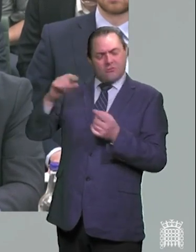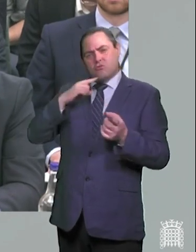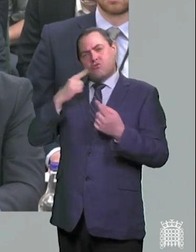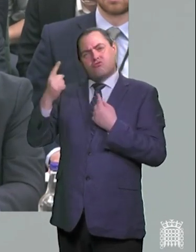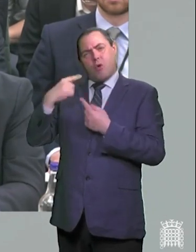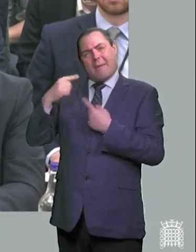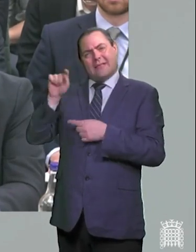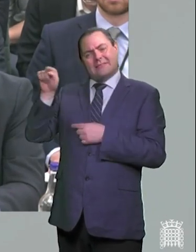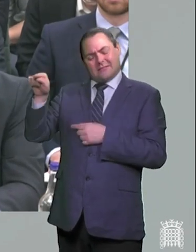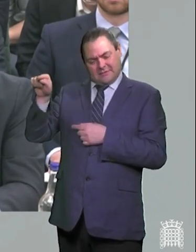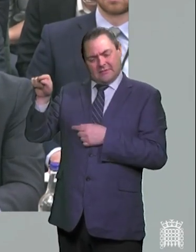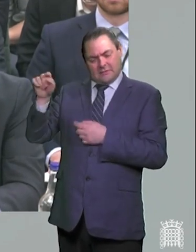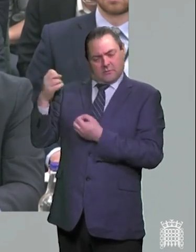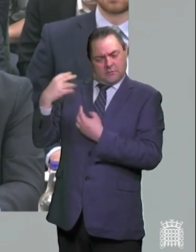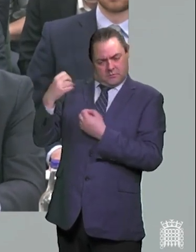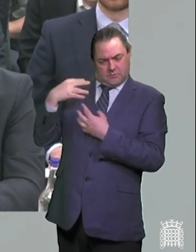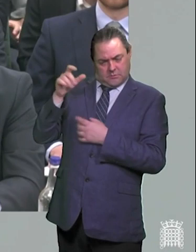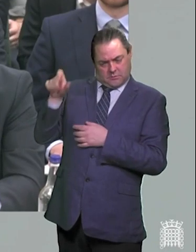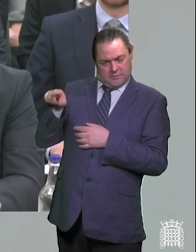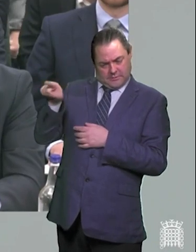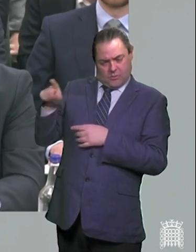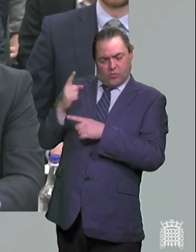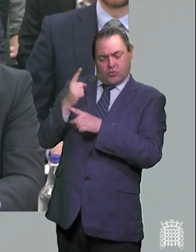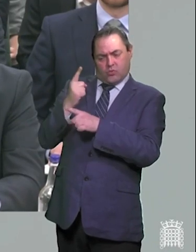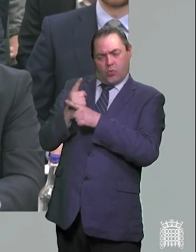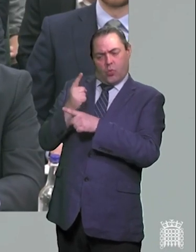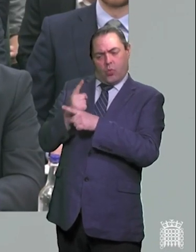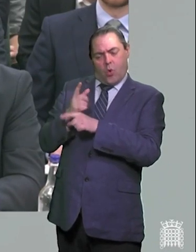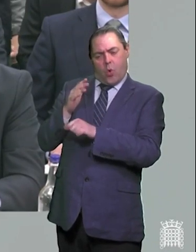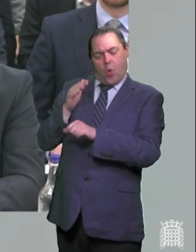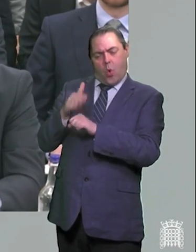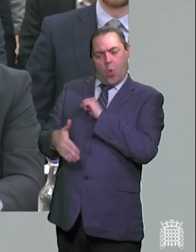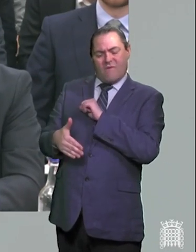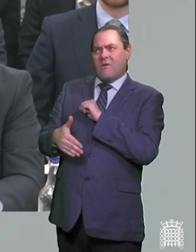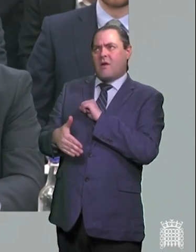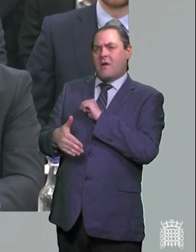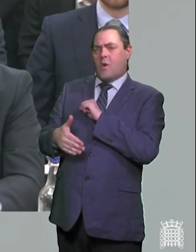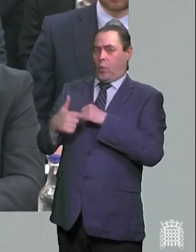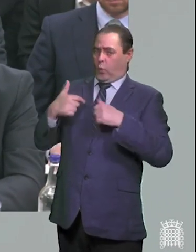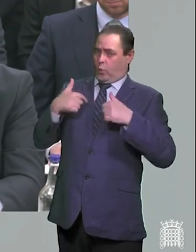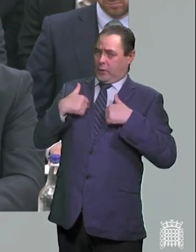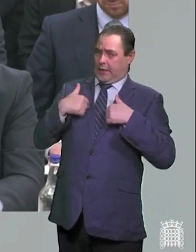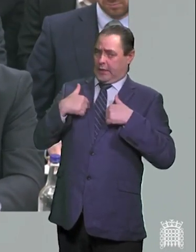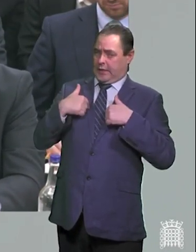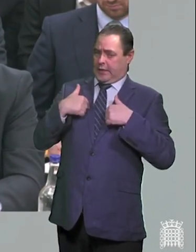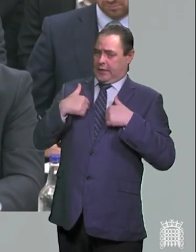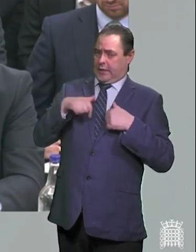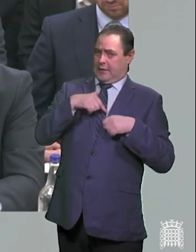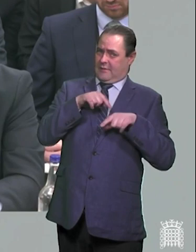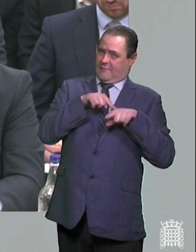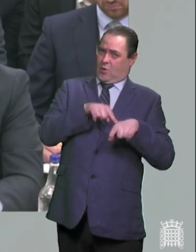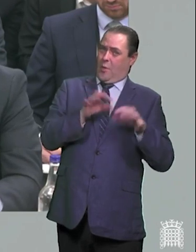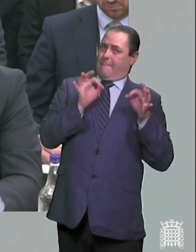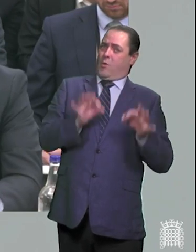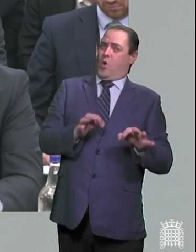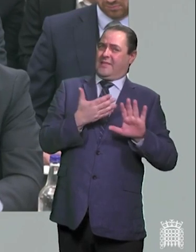me. Martin is talking about whether or not we observed perfect social